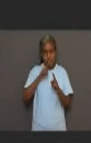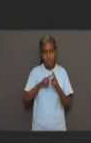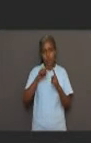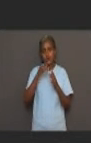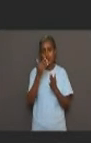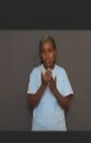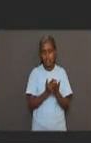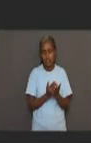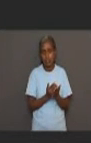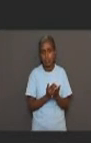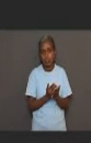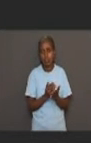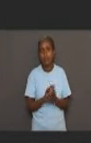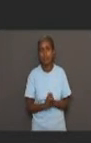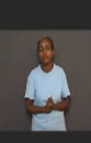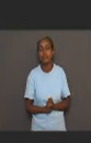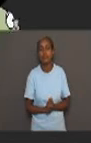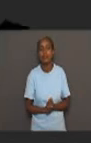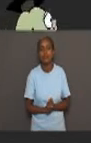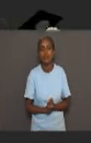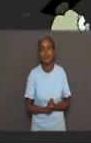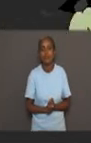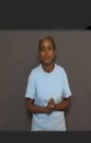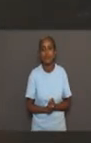Let's get back to our lesson.